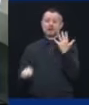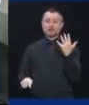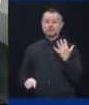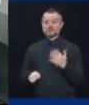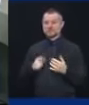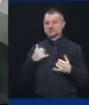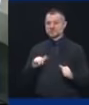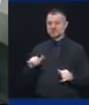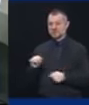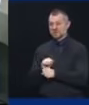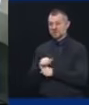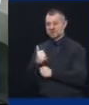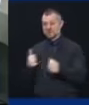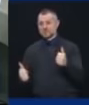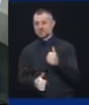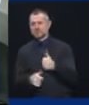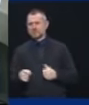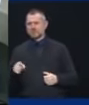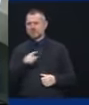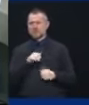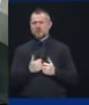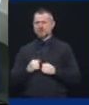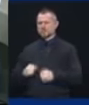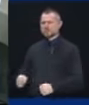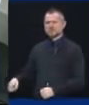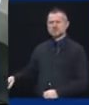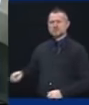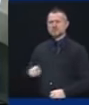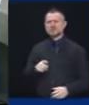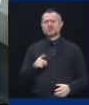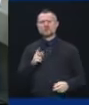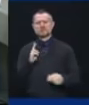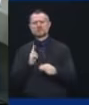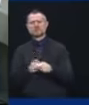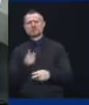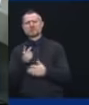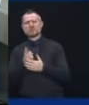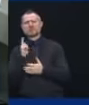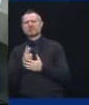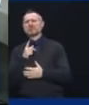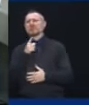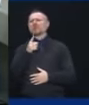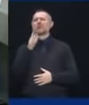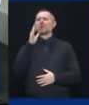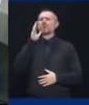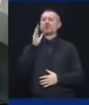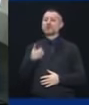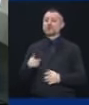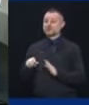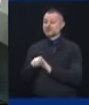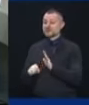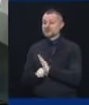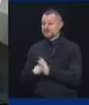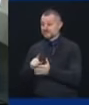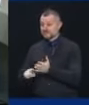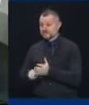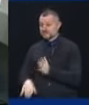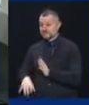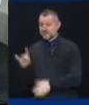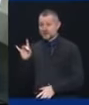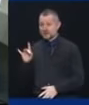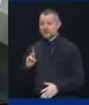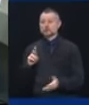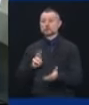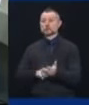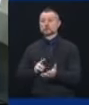second question, you said a few weeks ago that you would be releasing what the state turned over to the Department of Justice when it comes to the nursing home data and